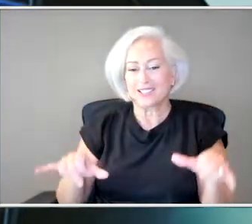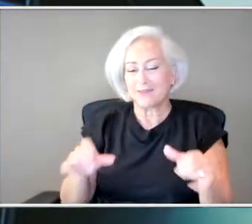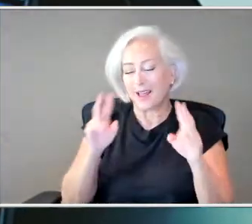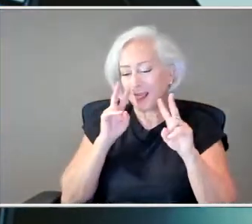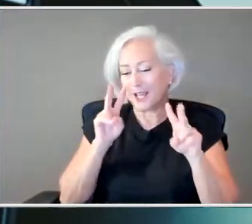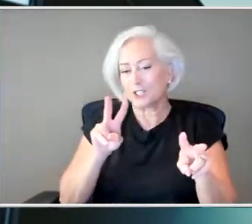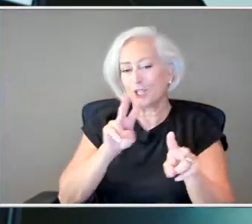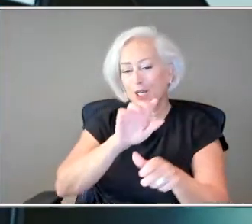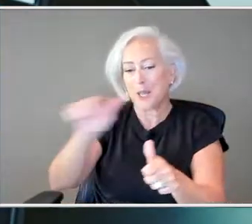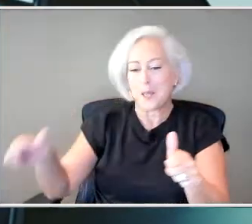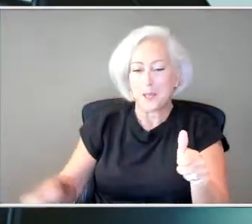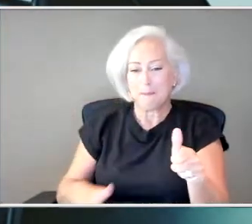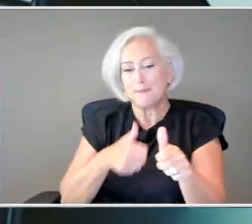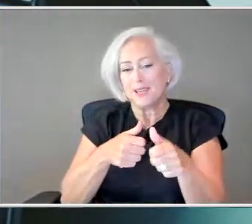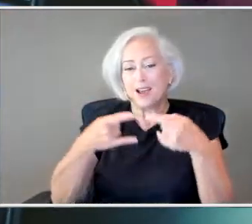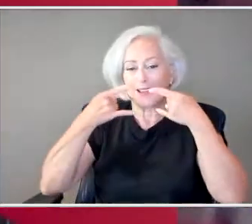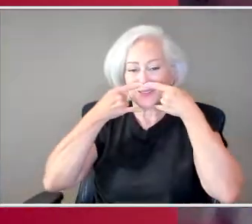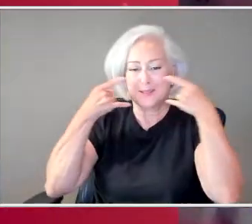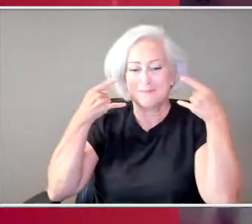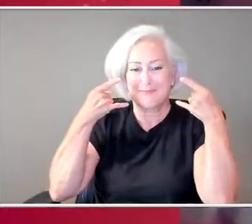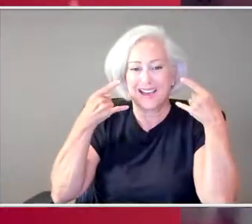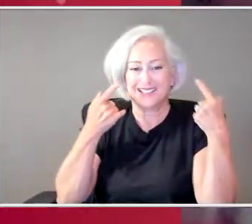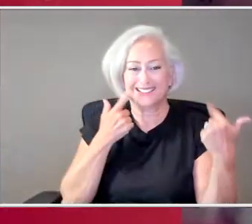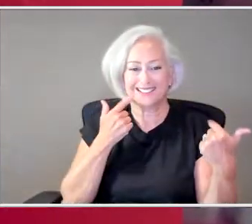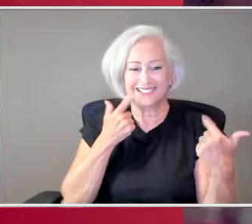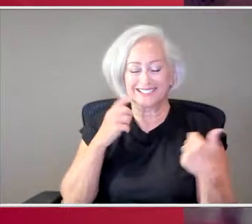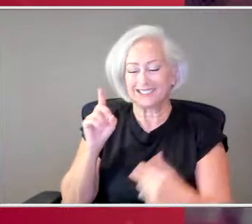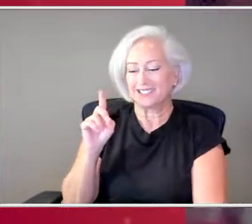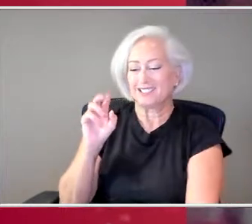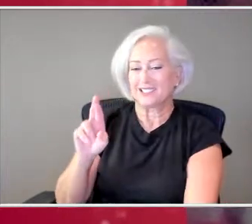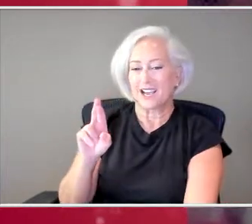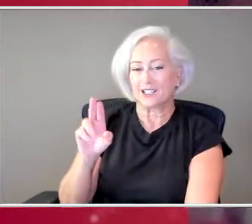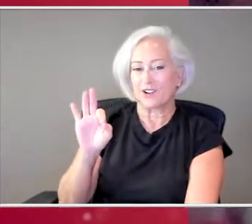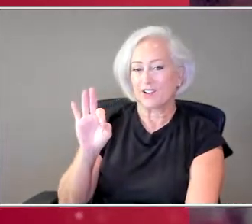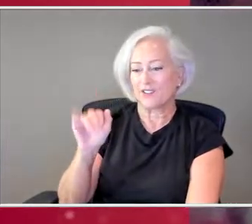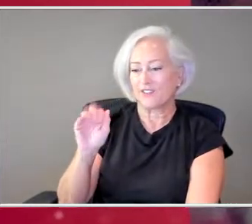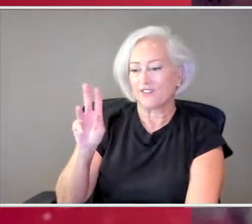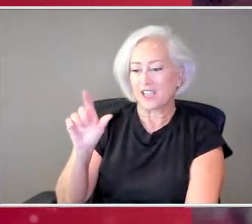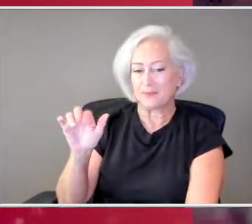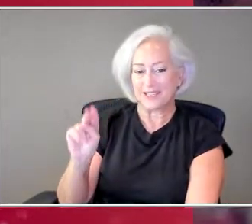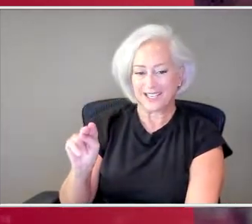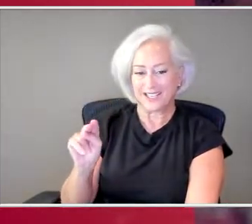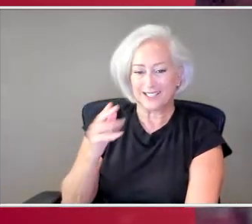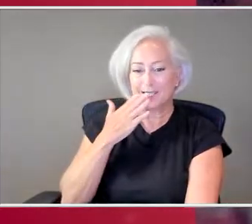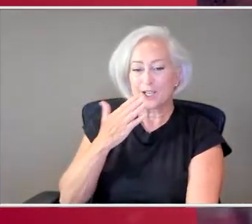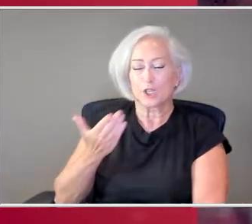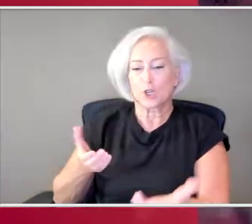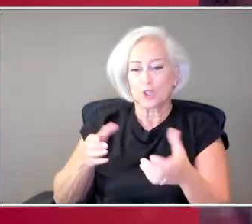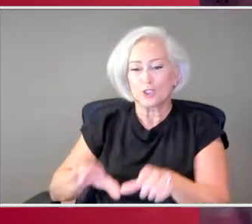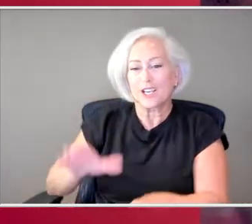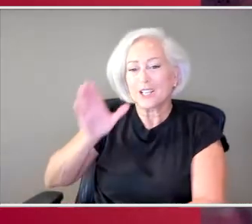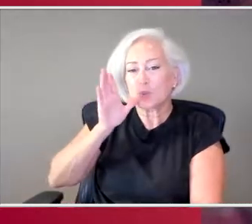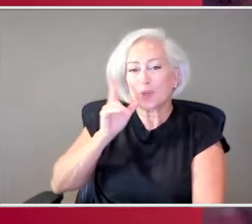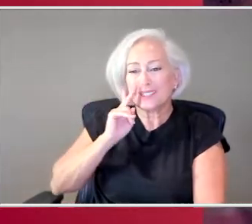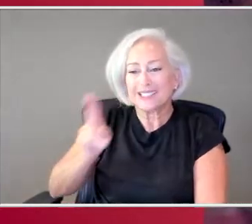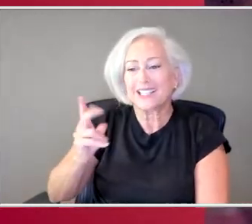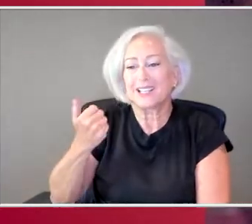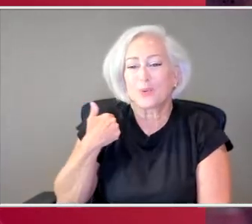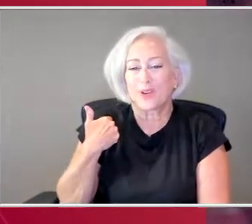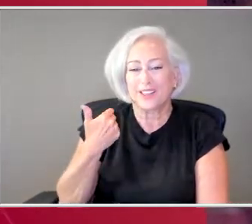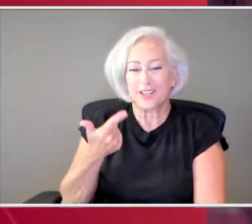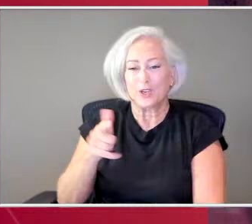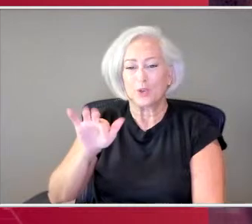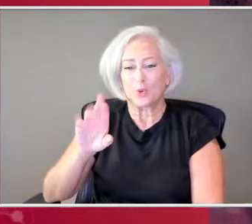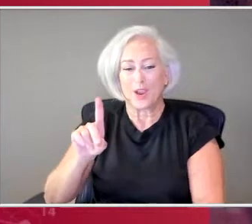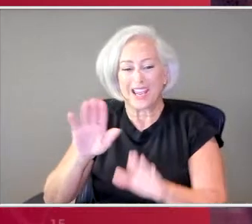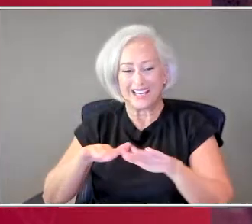the mask. We want to start with Dr. Fabian, because there's a good chance you will see her with her grandkids and great-grandkids